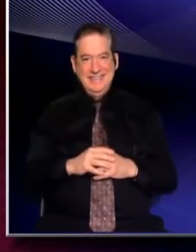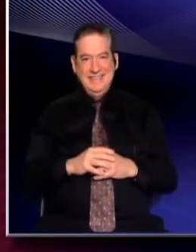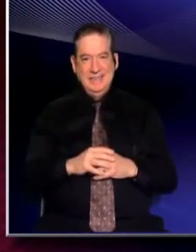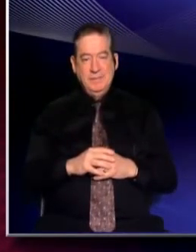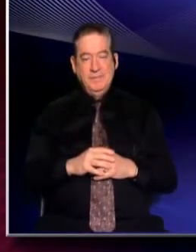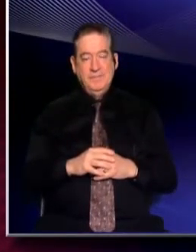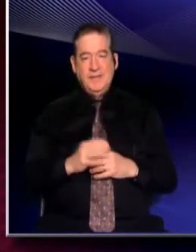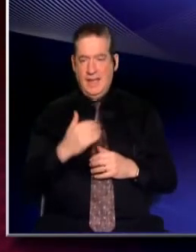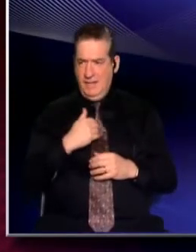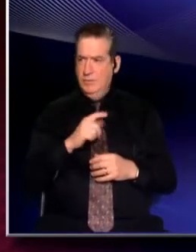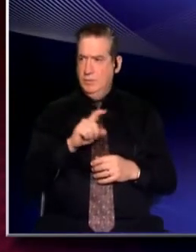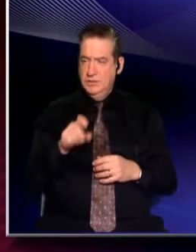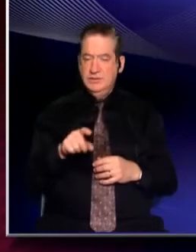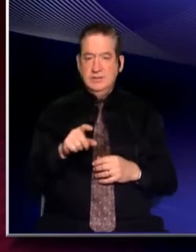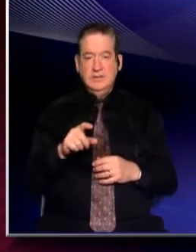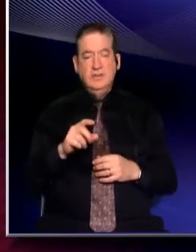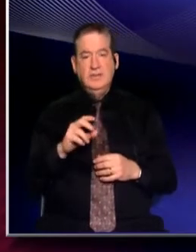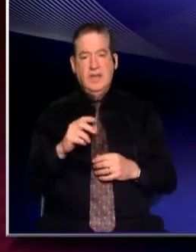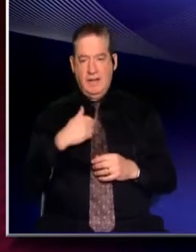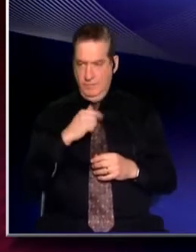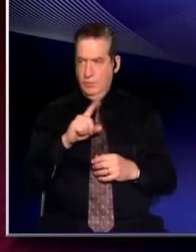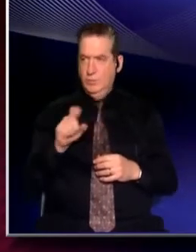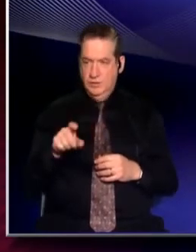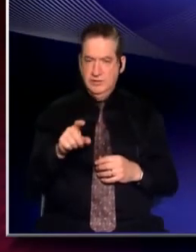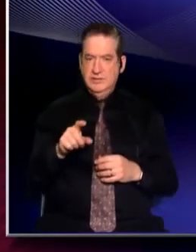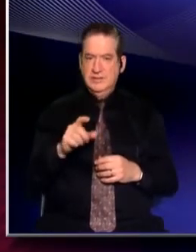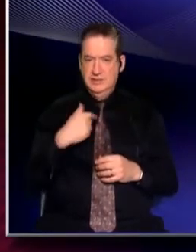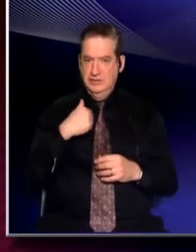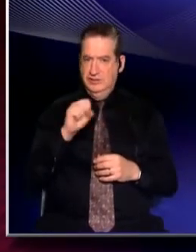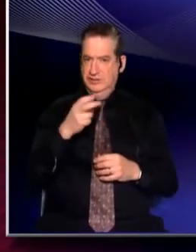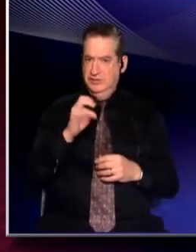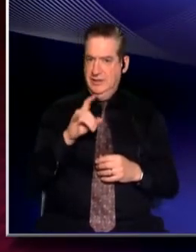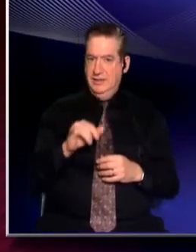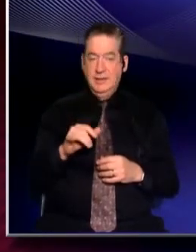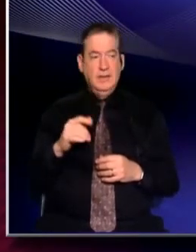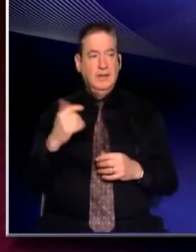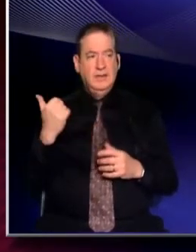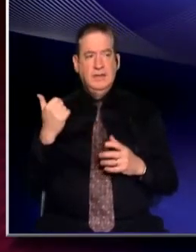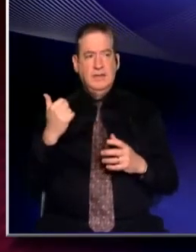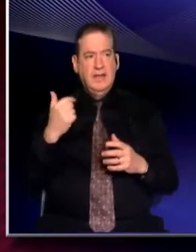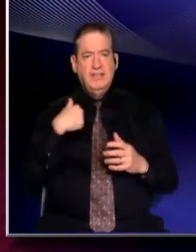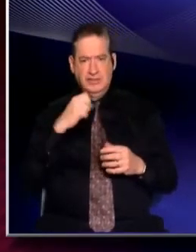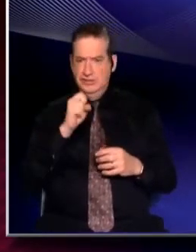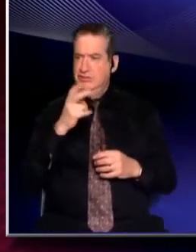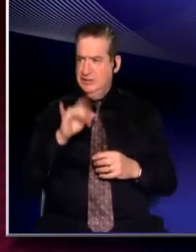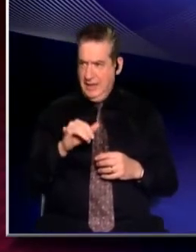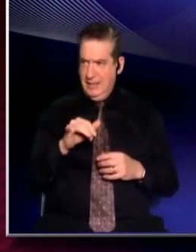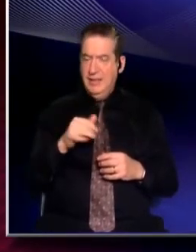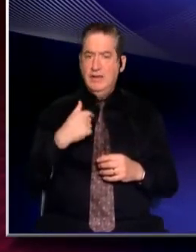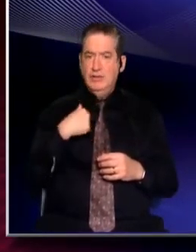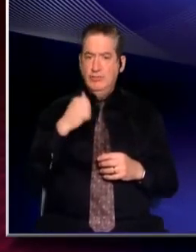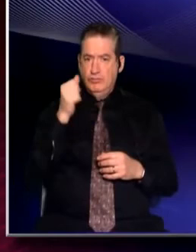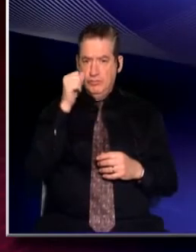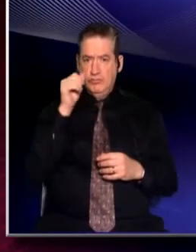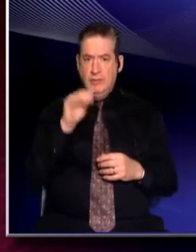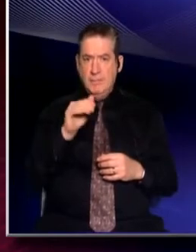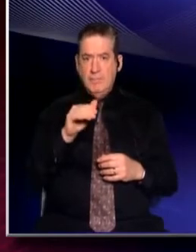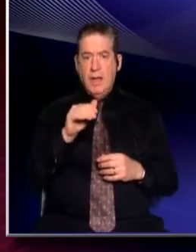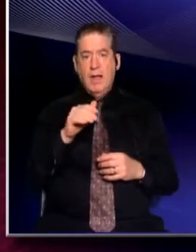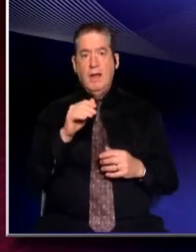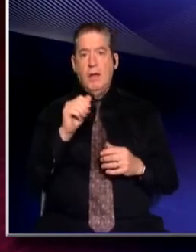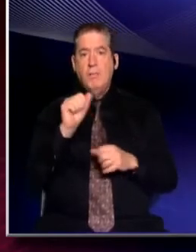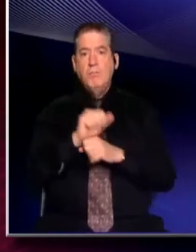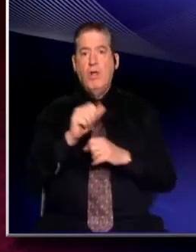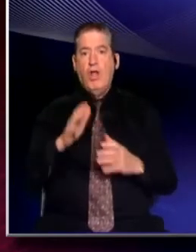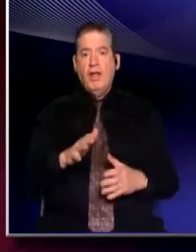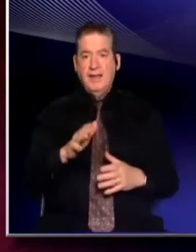I have a question. Any other questions? I have a question. This is Shelley. President Sims, This is is Diane Shelley. Douglas. Do you remind the employee